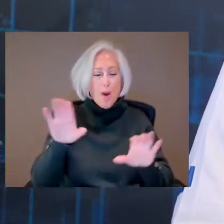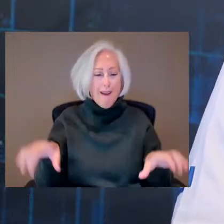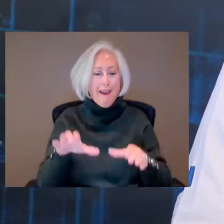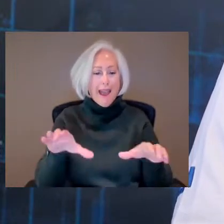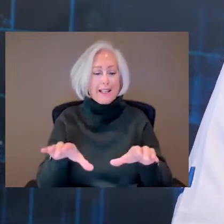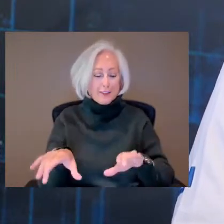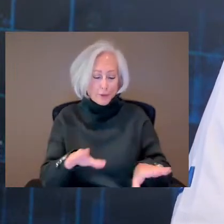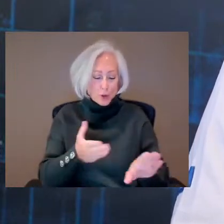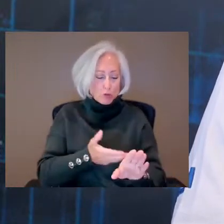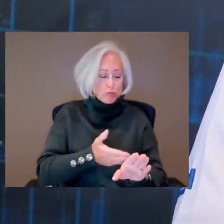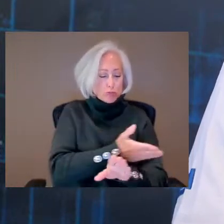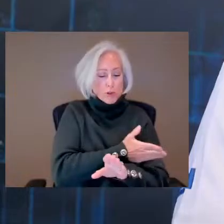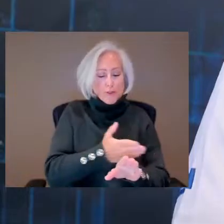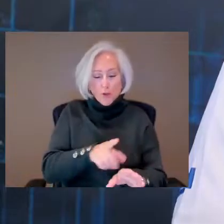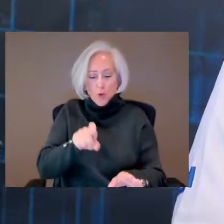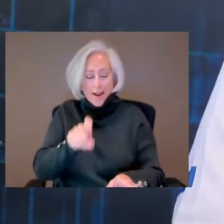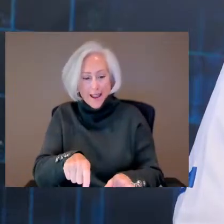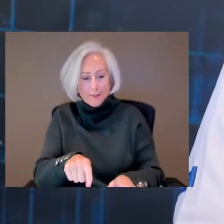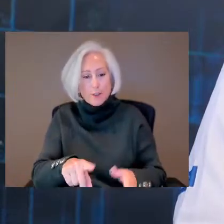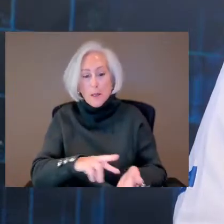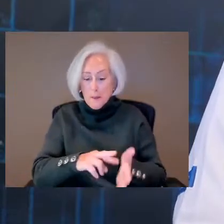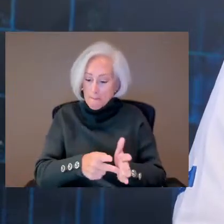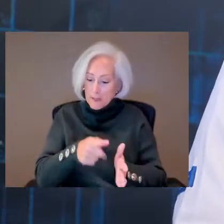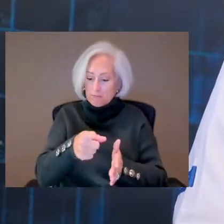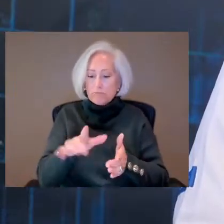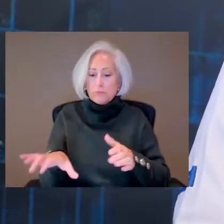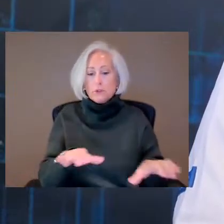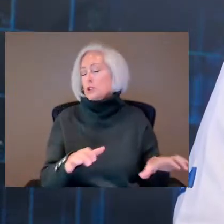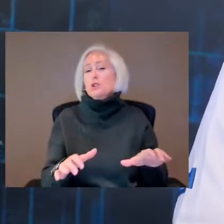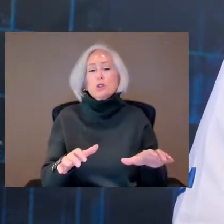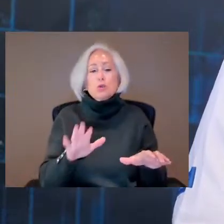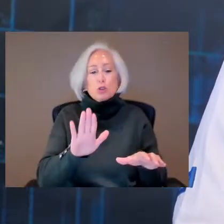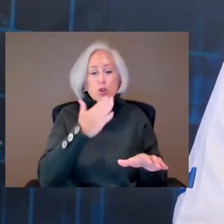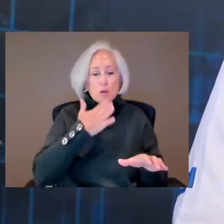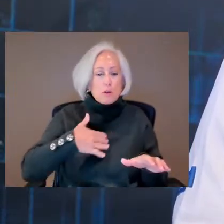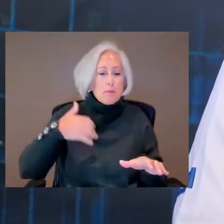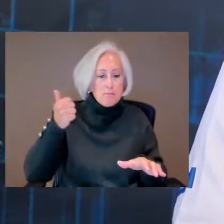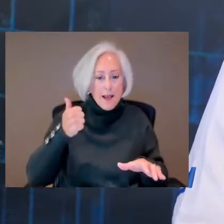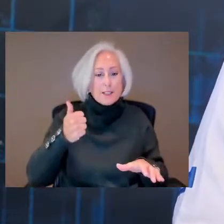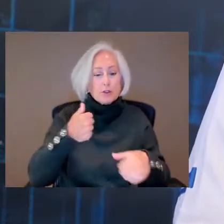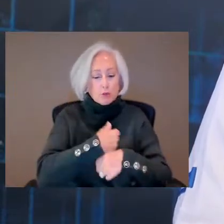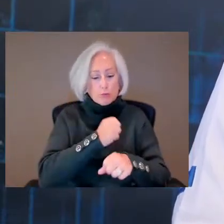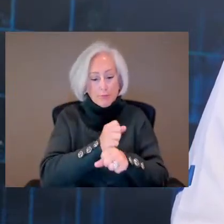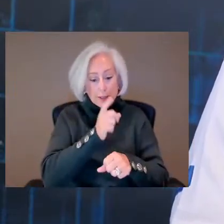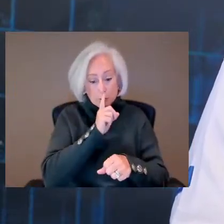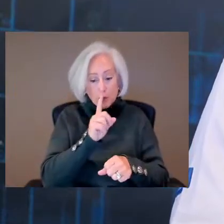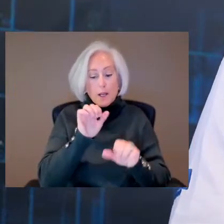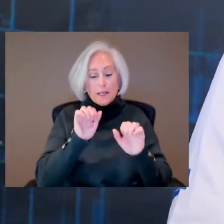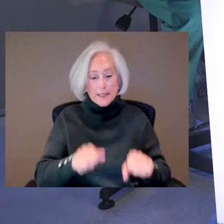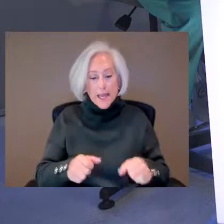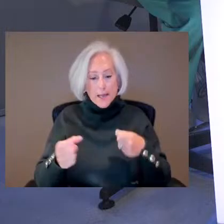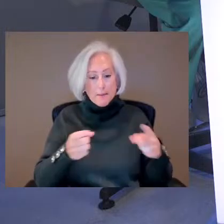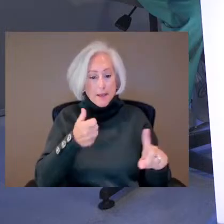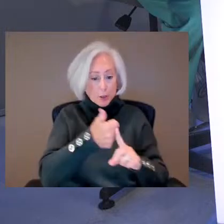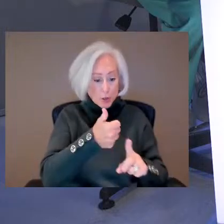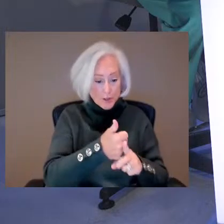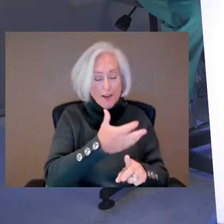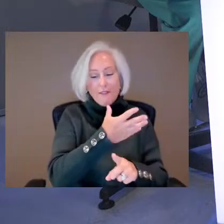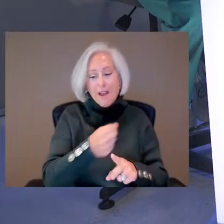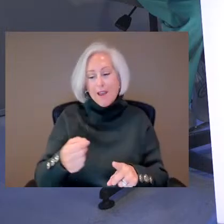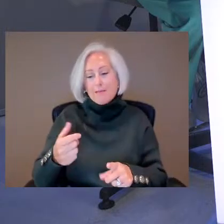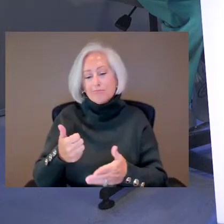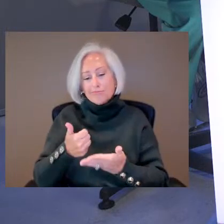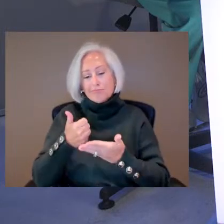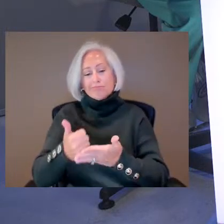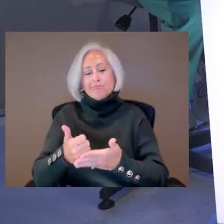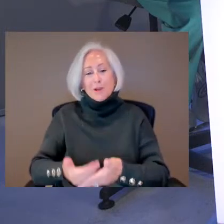everything is addressed to the best of her ability so she can go through this and do well not only for herself but for baby Elena. Reggie, you've been pregnant